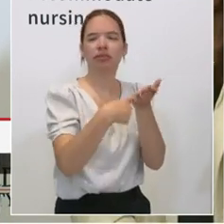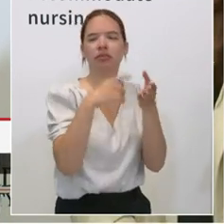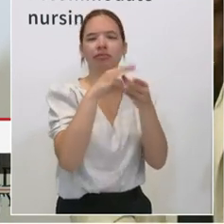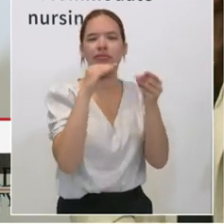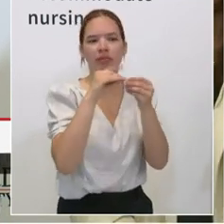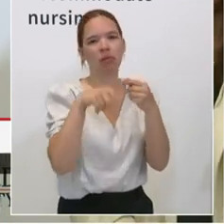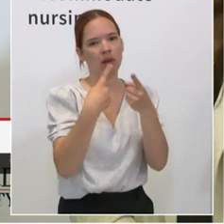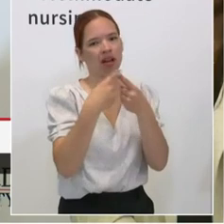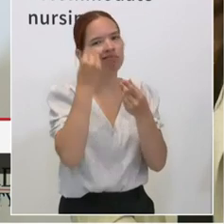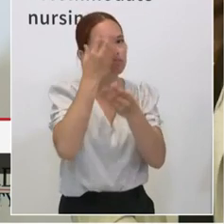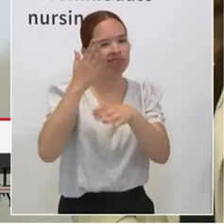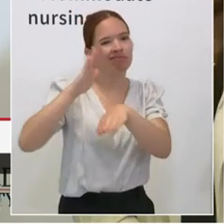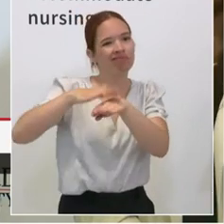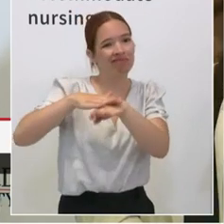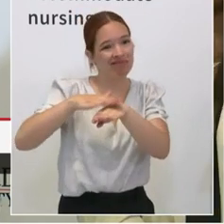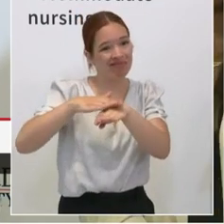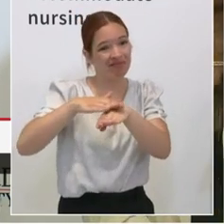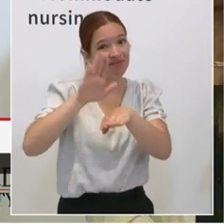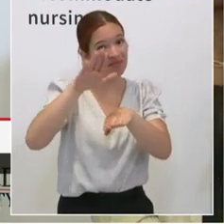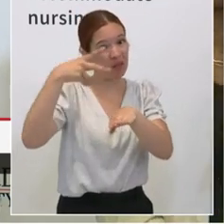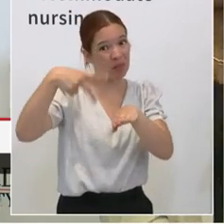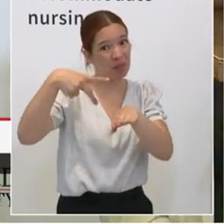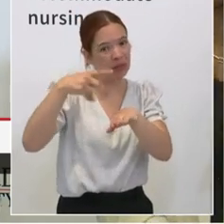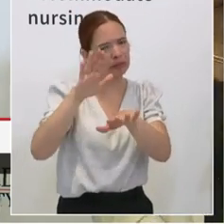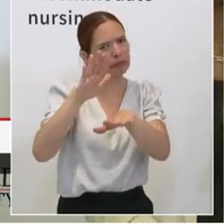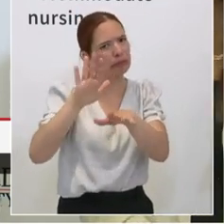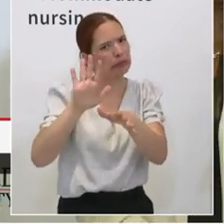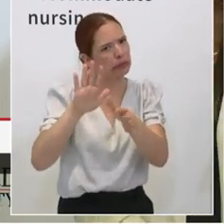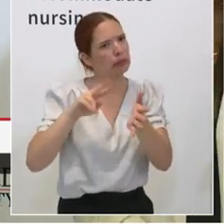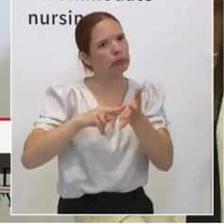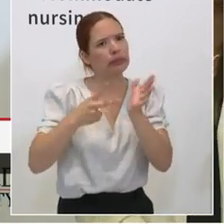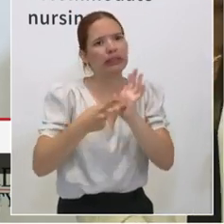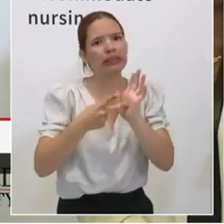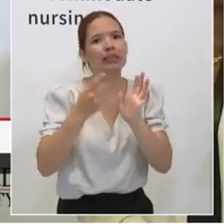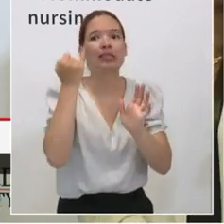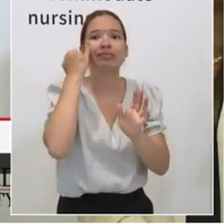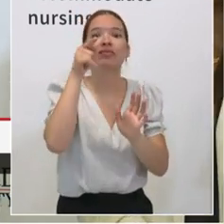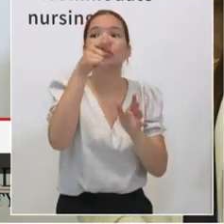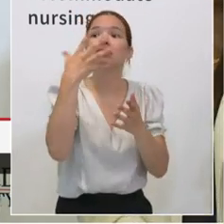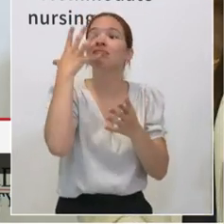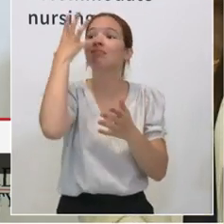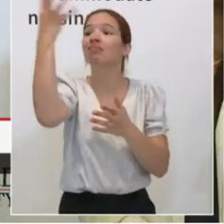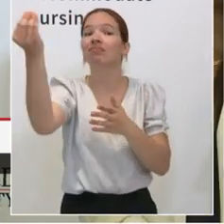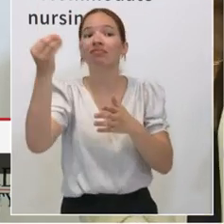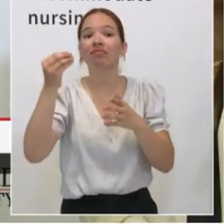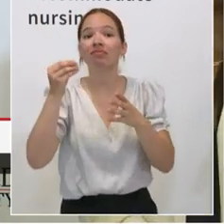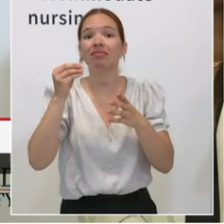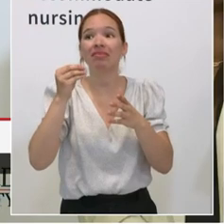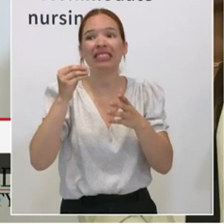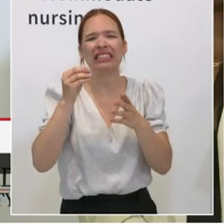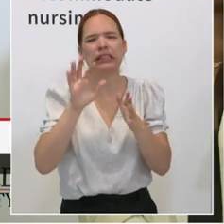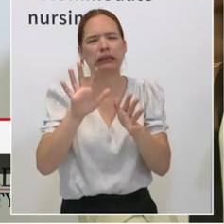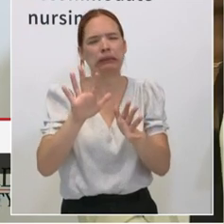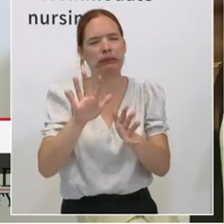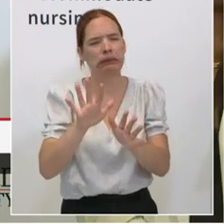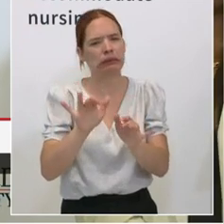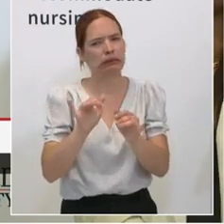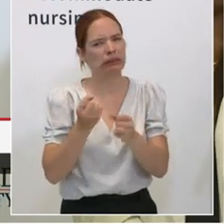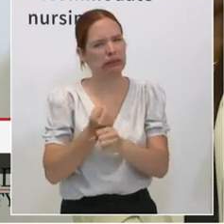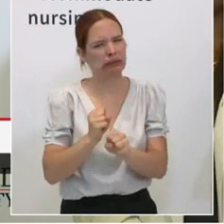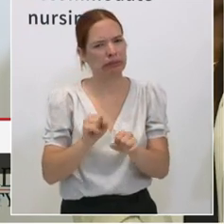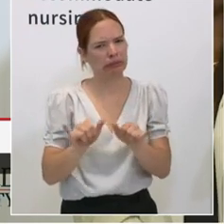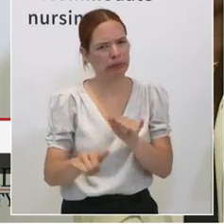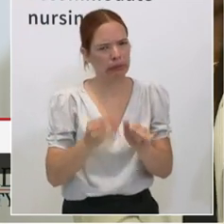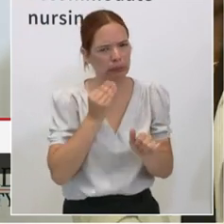to suspend non-essential outdoor activities for government services. So that primarily includes the DMV inspection